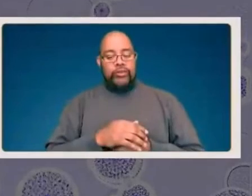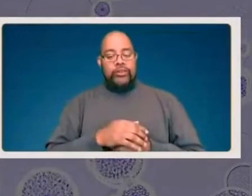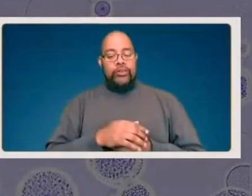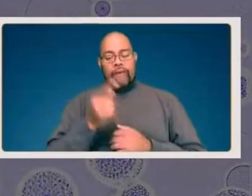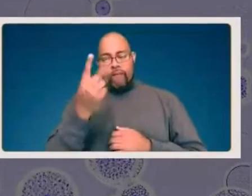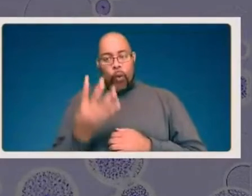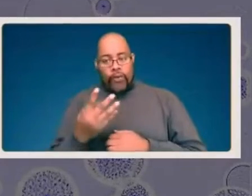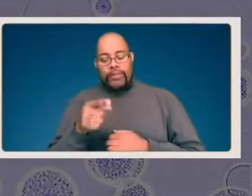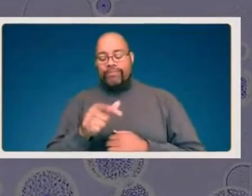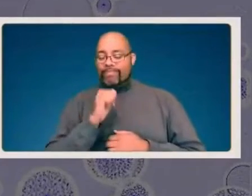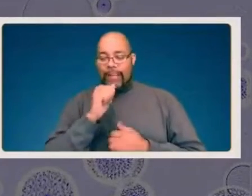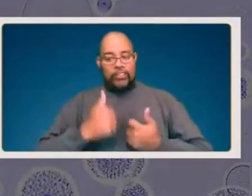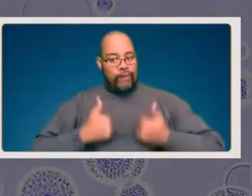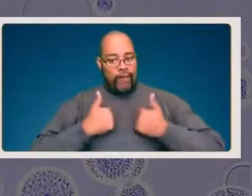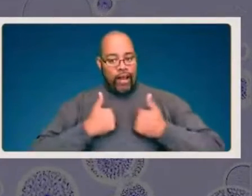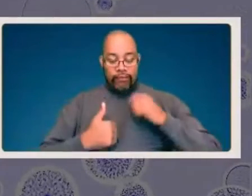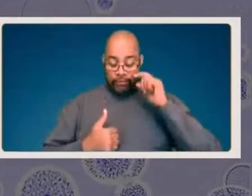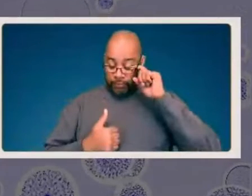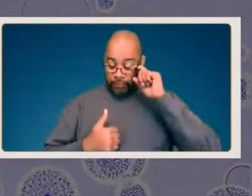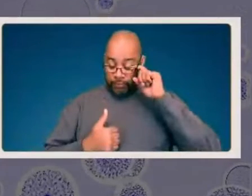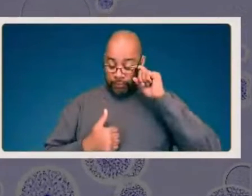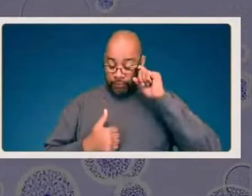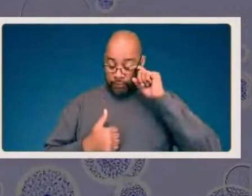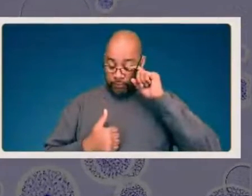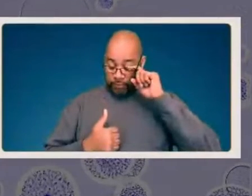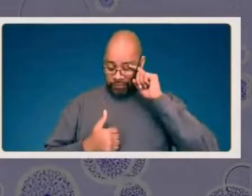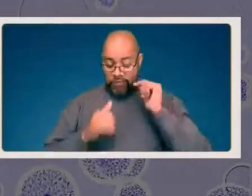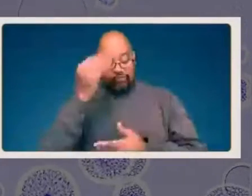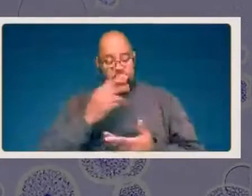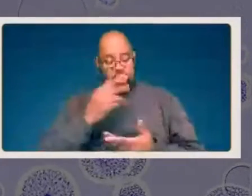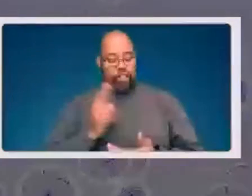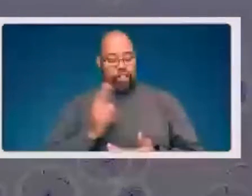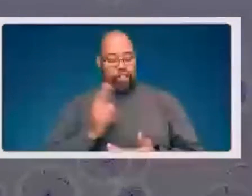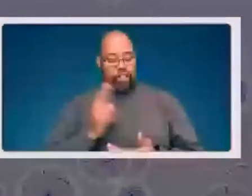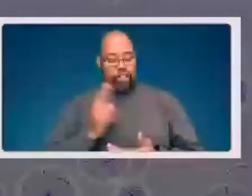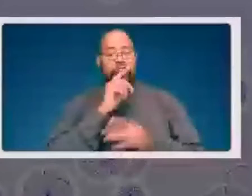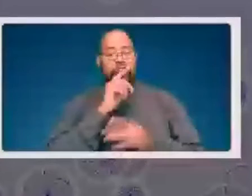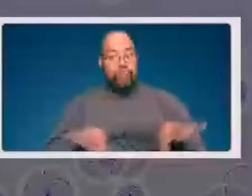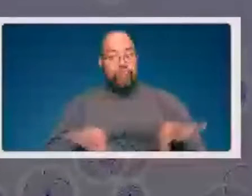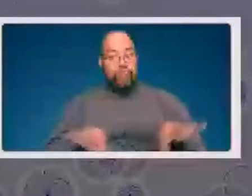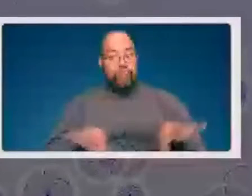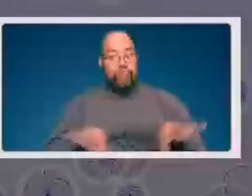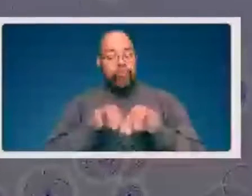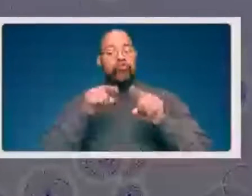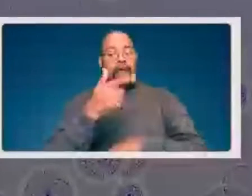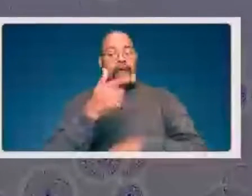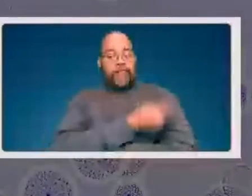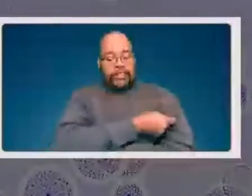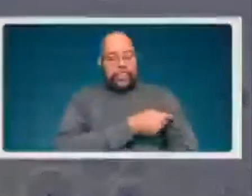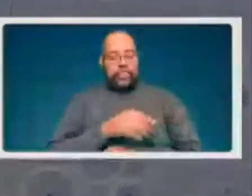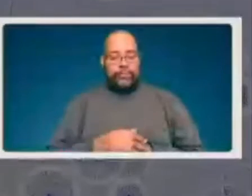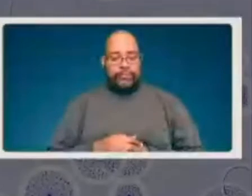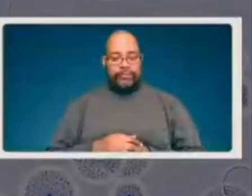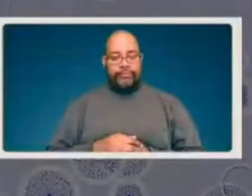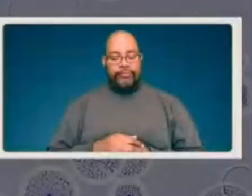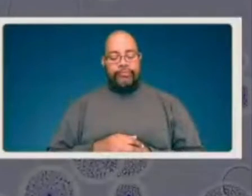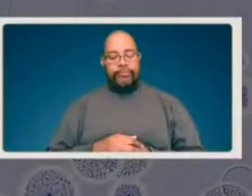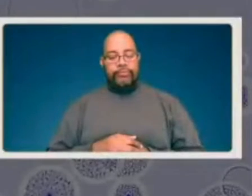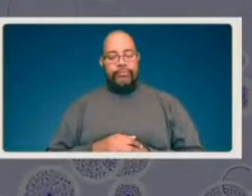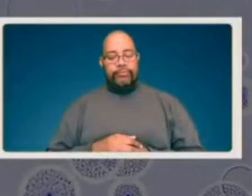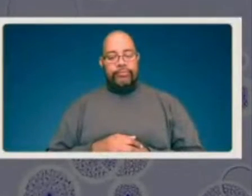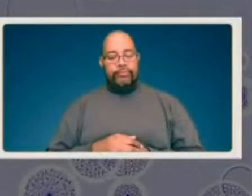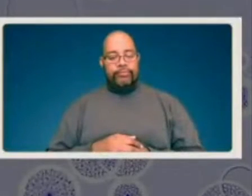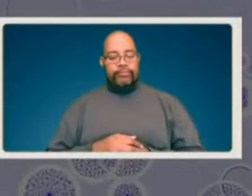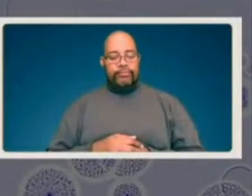these mice, a quarter of them did not survive. And this is telling us that neutrophils are important